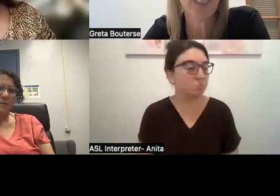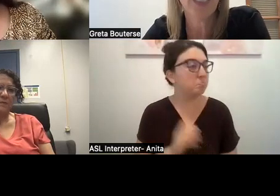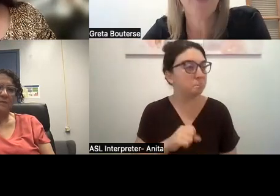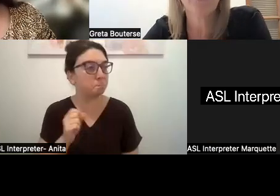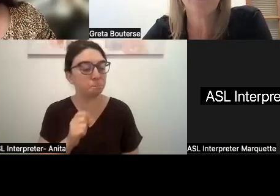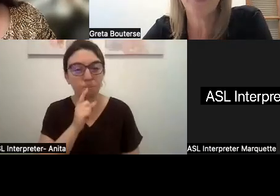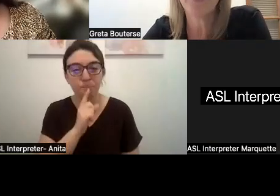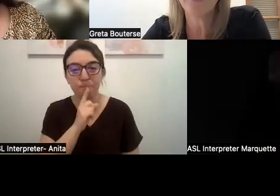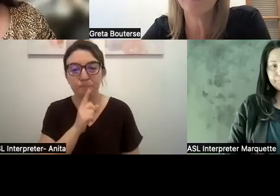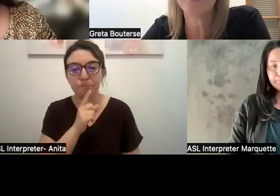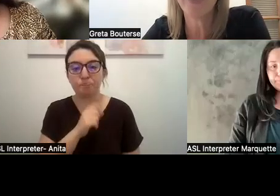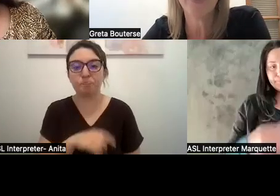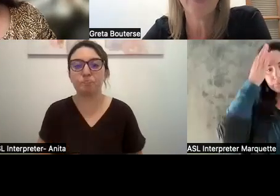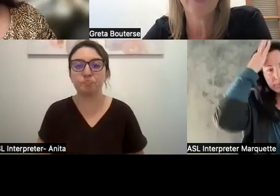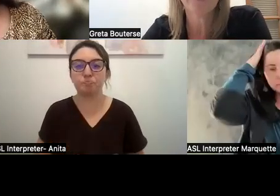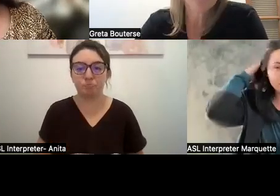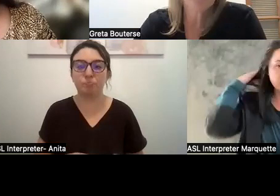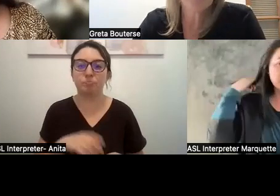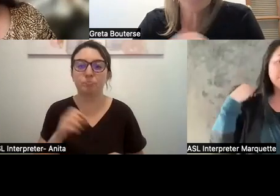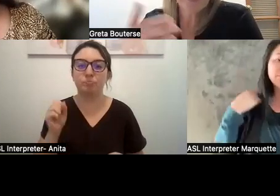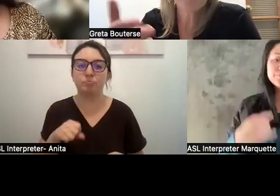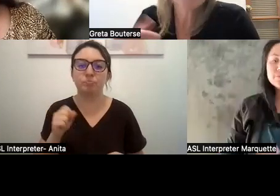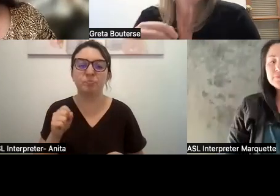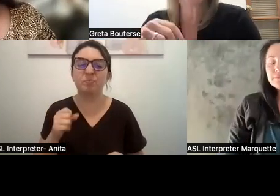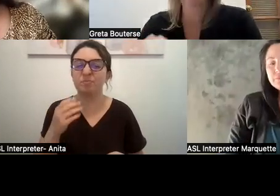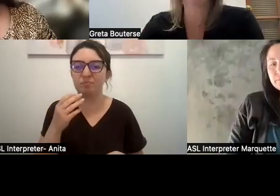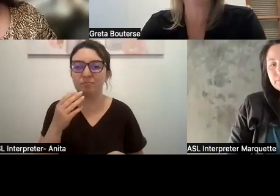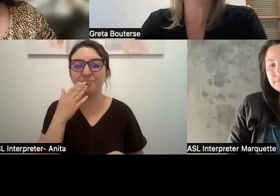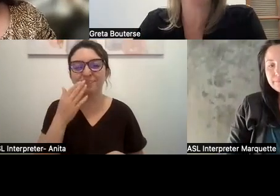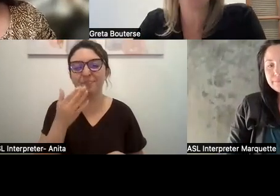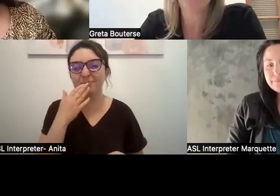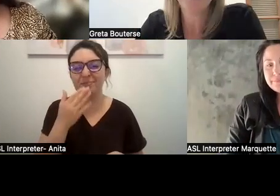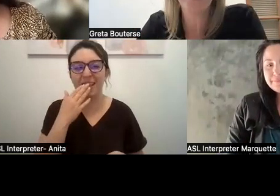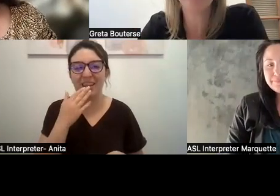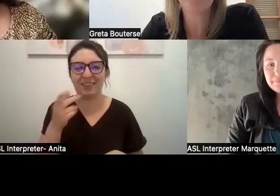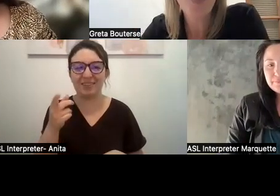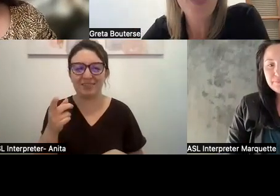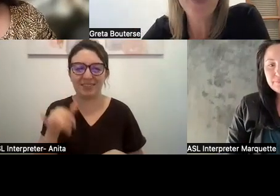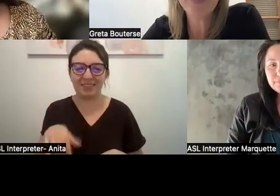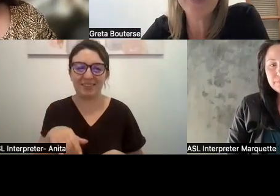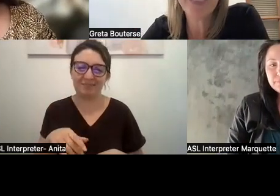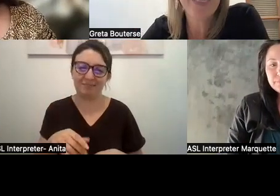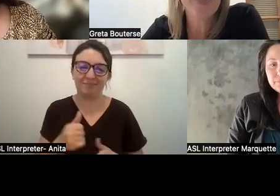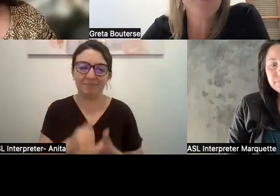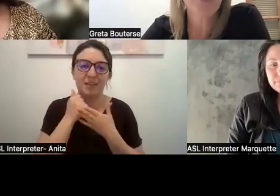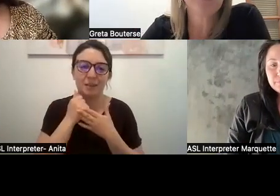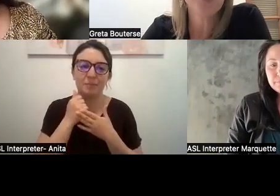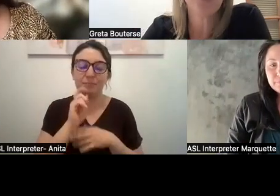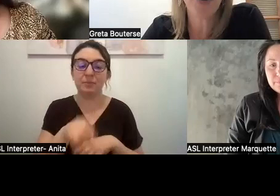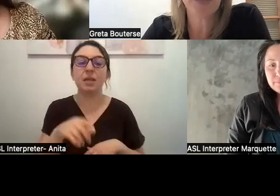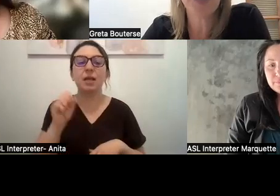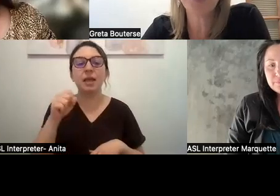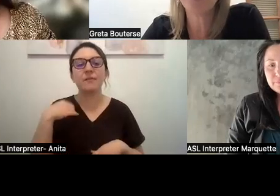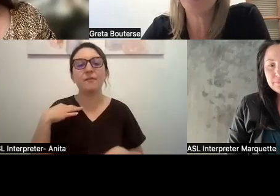can. There is thank you for helping the MC event. There is a